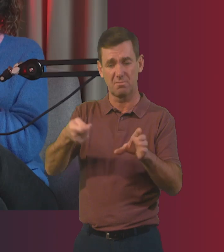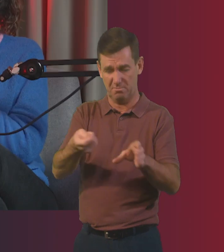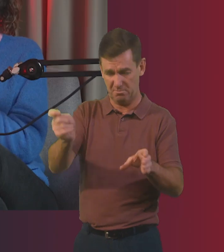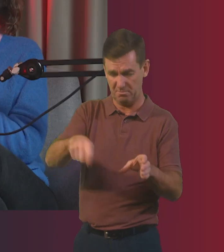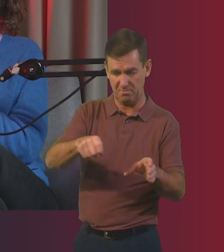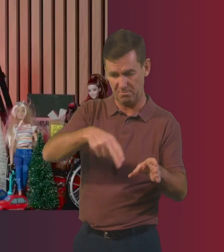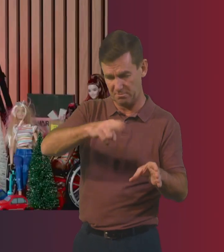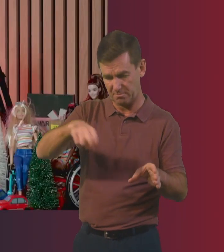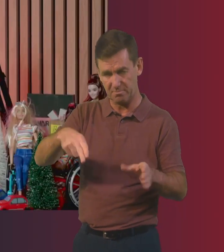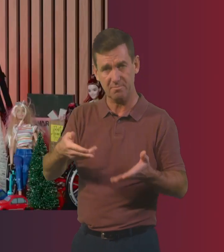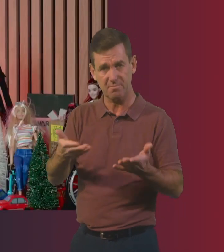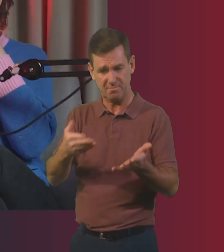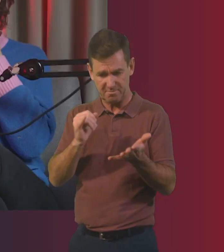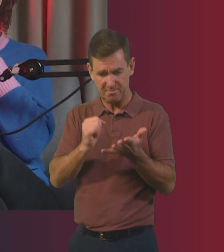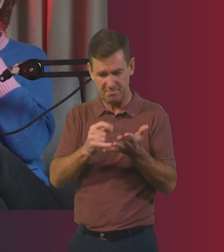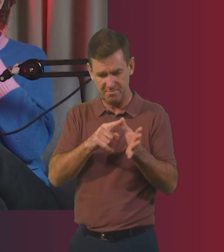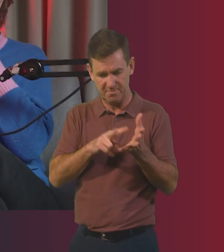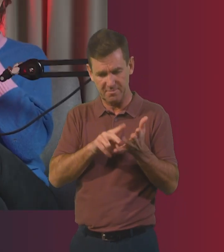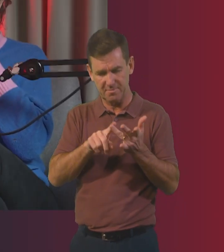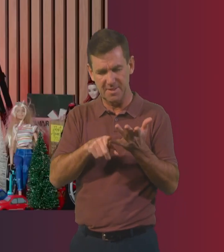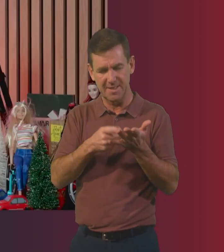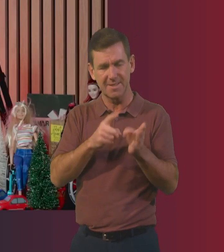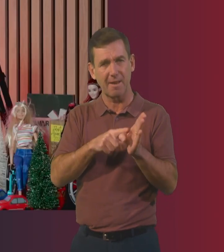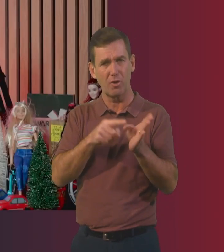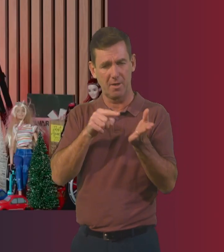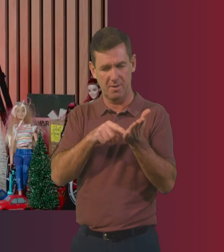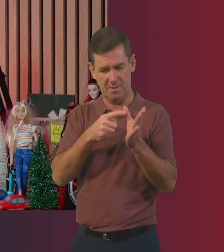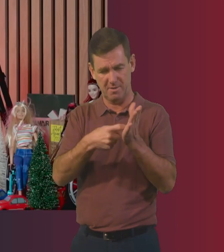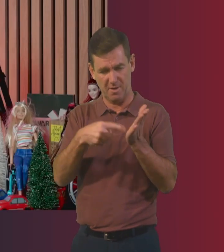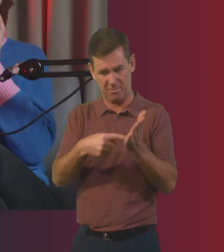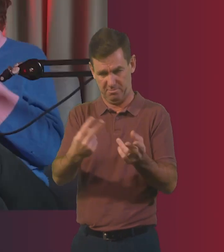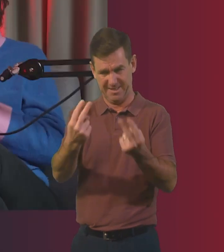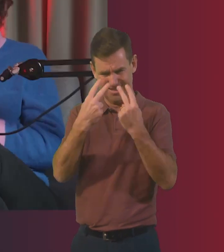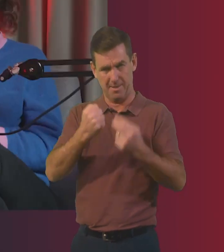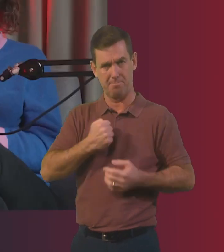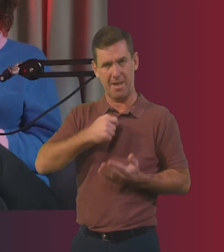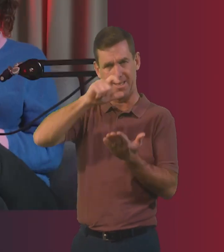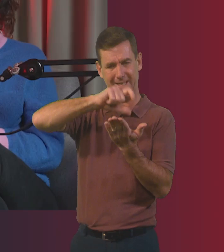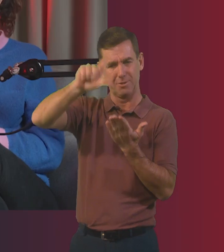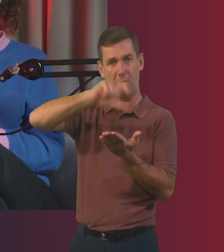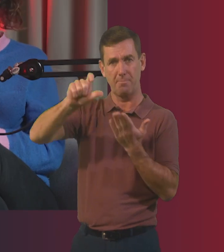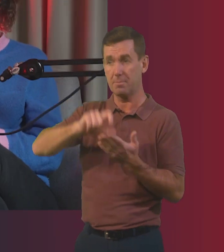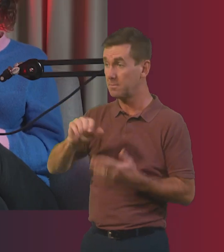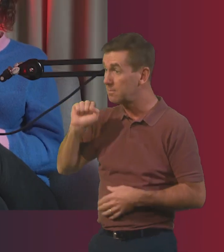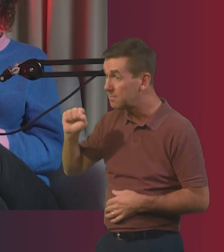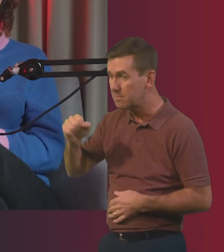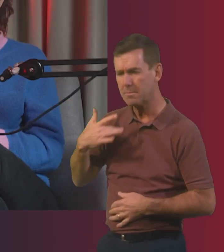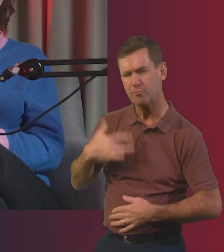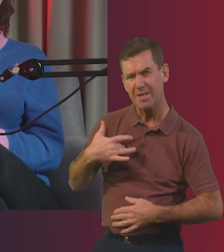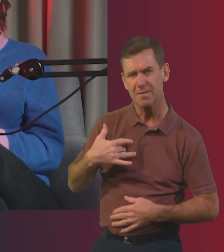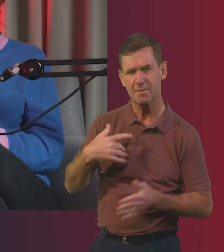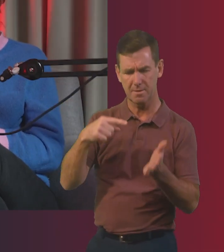a savoury tart. Oh, nice. You can find the recipe on my Instagram. Okay, I will. What's your Instagram? My Instagram